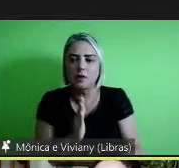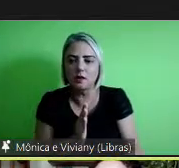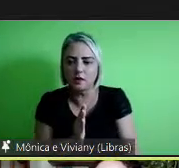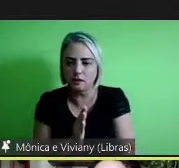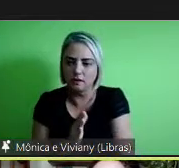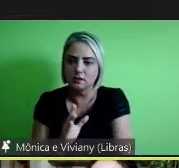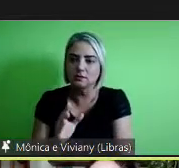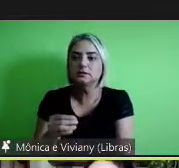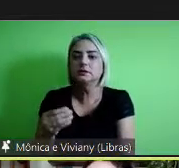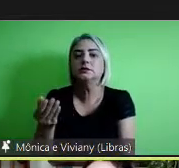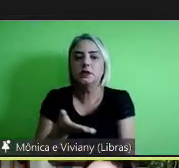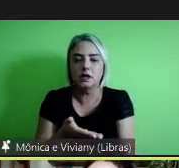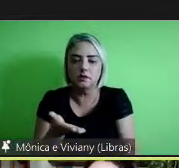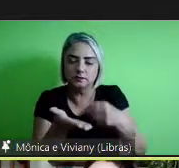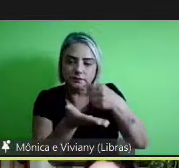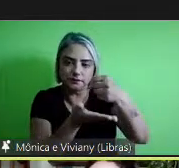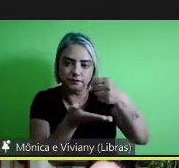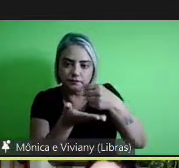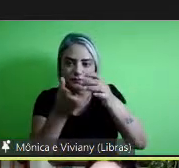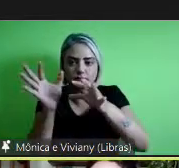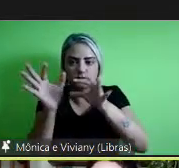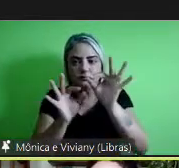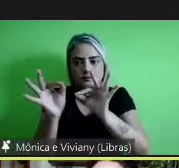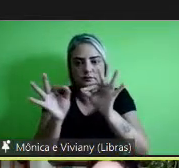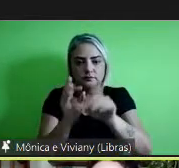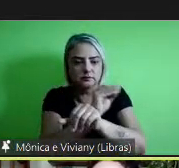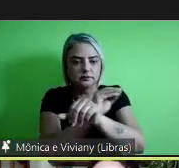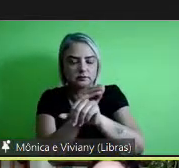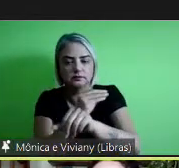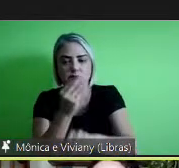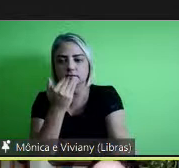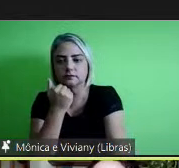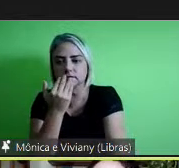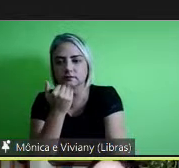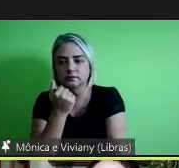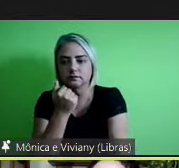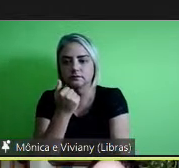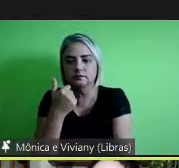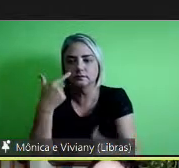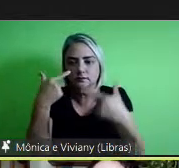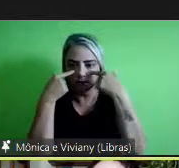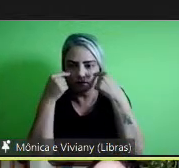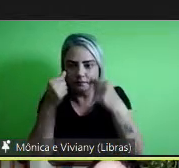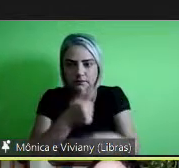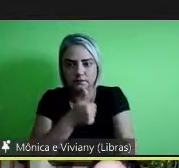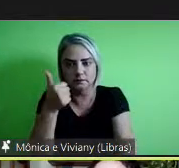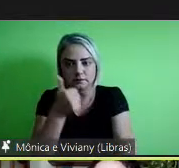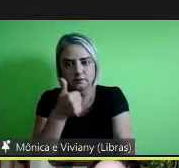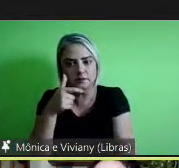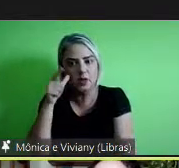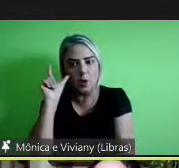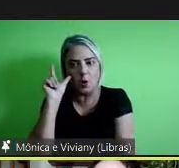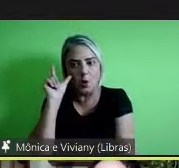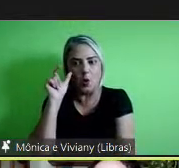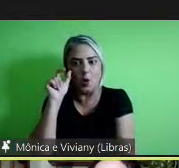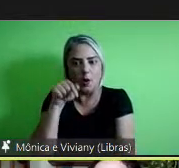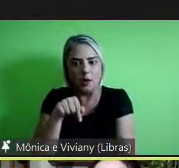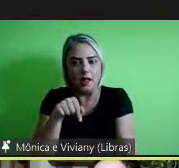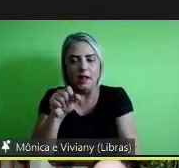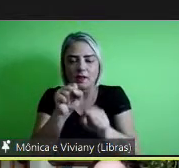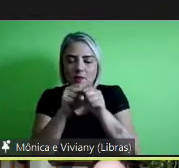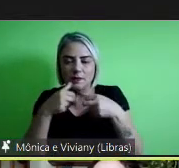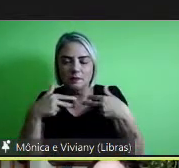and nutrition environments that we have now in Brazil. The basis for the organization of this that was